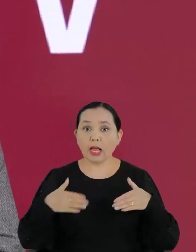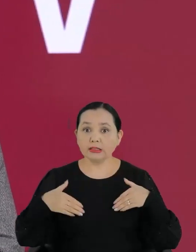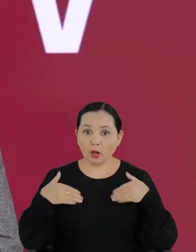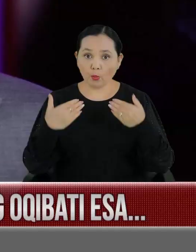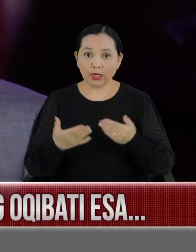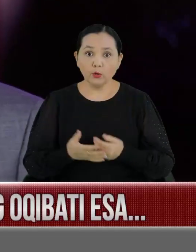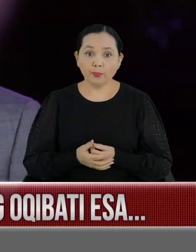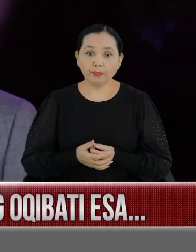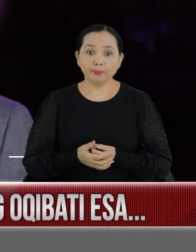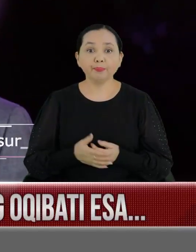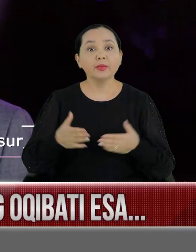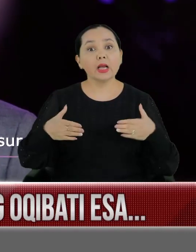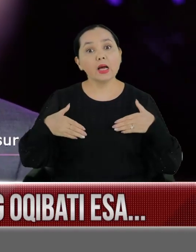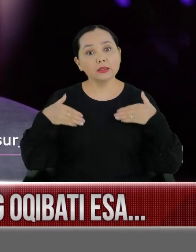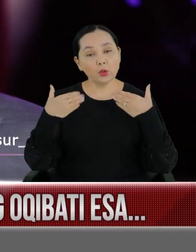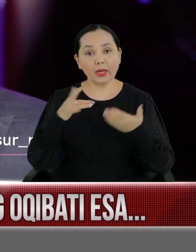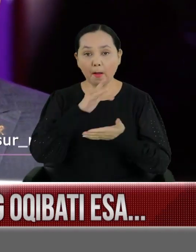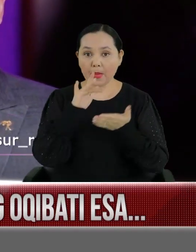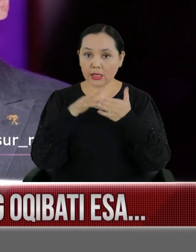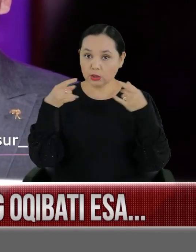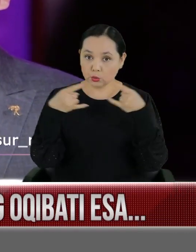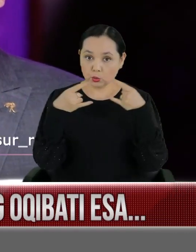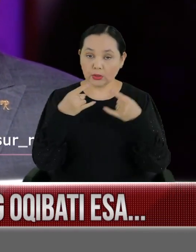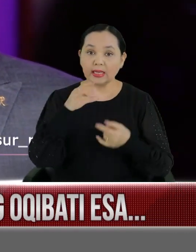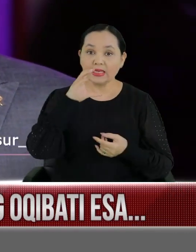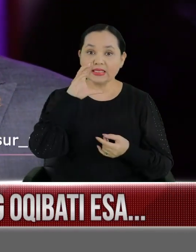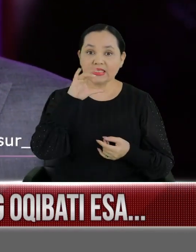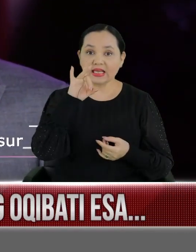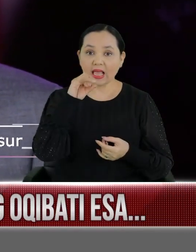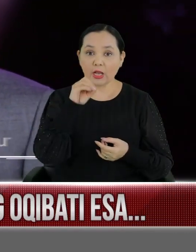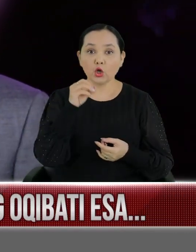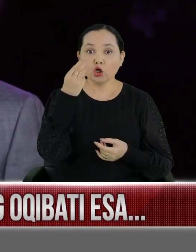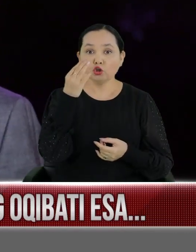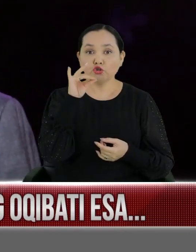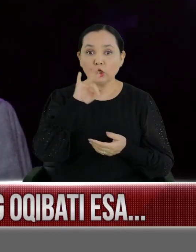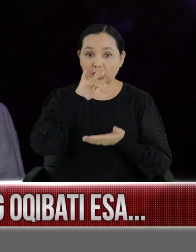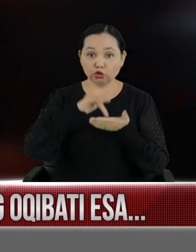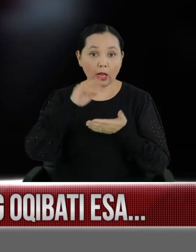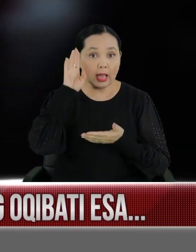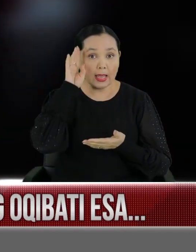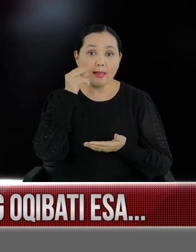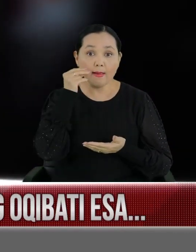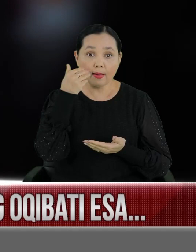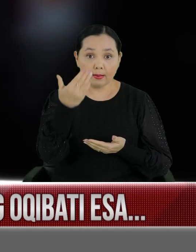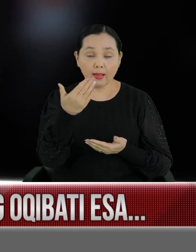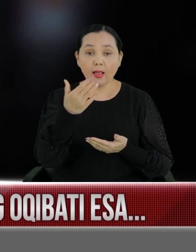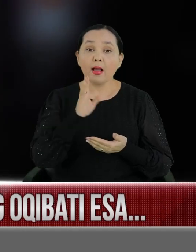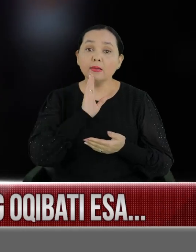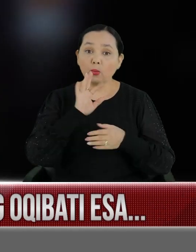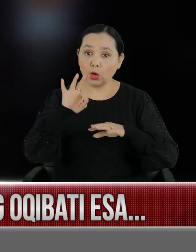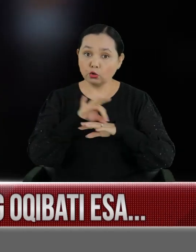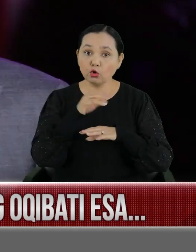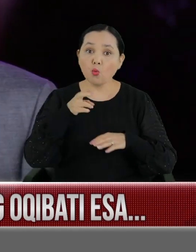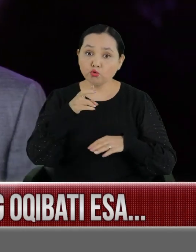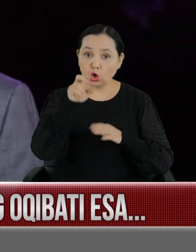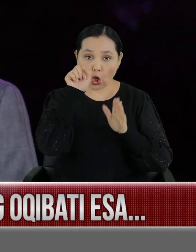alaykum. Assalomu alaykum, Markaziy studiya. Sirdaryo viloyati Shirin shahrida erkak turmush o'rtog'ini pichoqlab